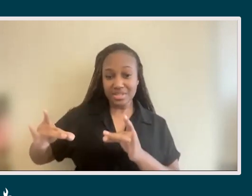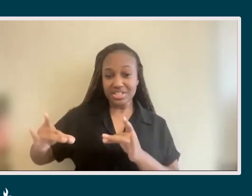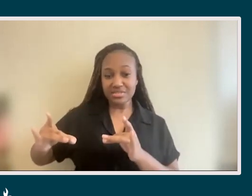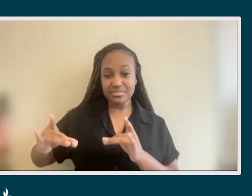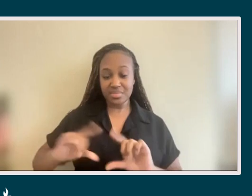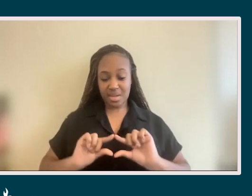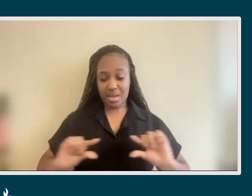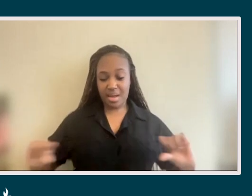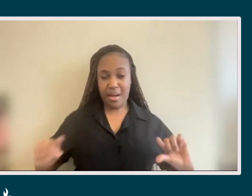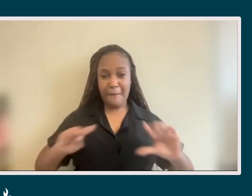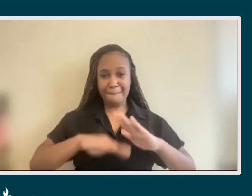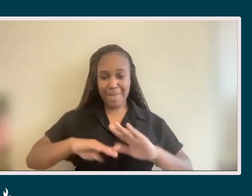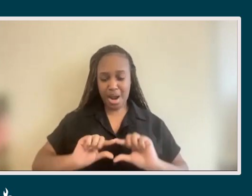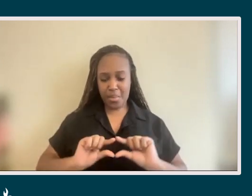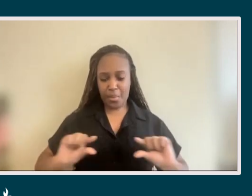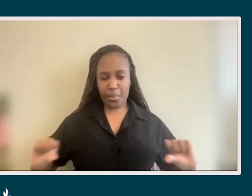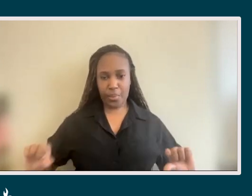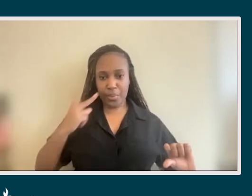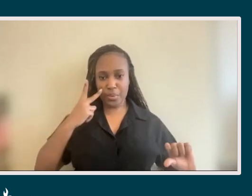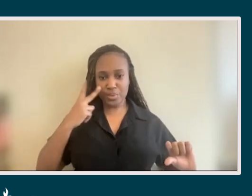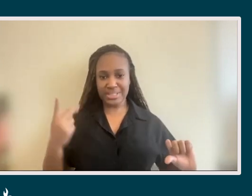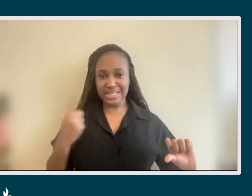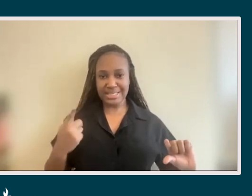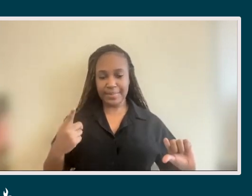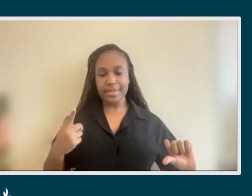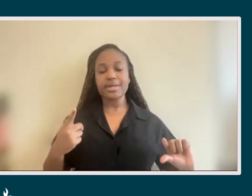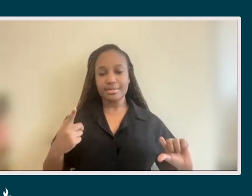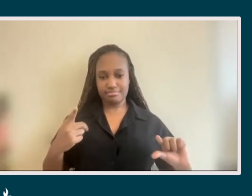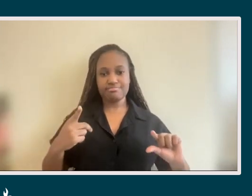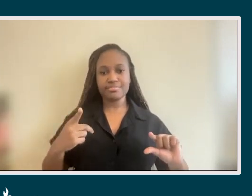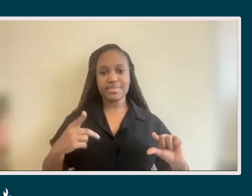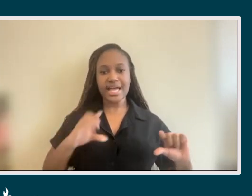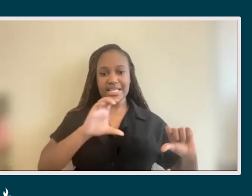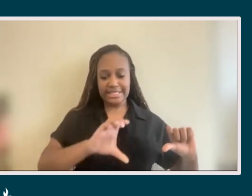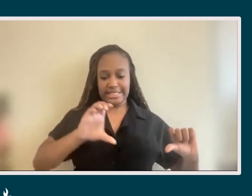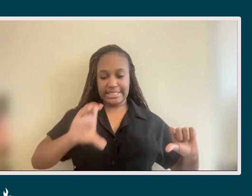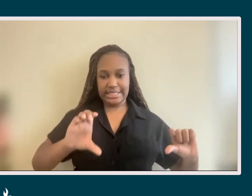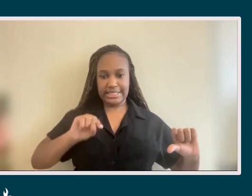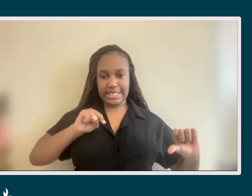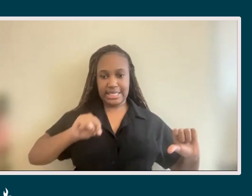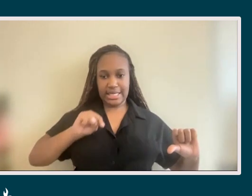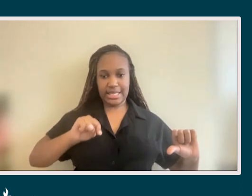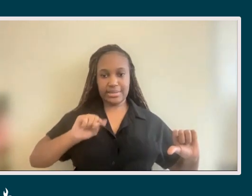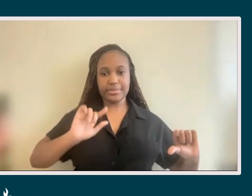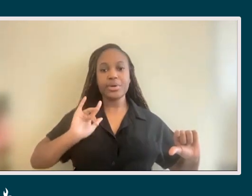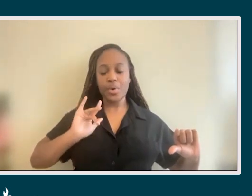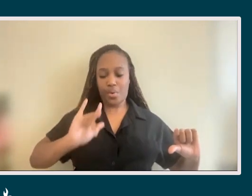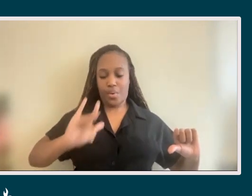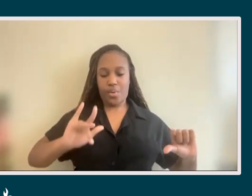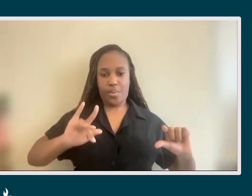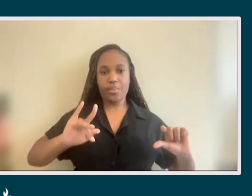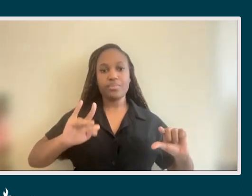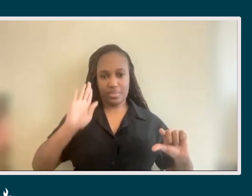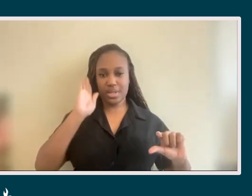the bottom of your Zoom screen there, you'll see something that says CC, and you can turn on those live closed captions and they will